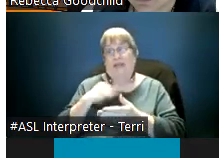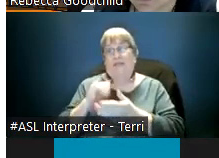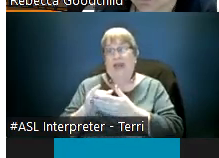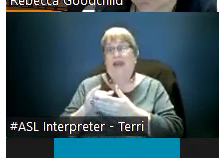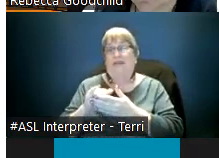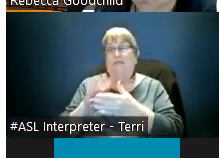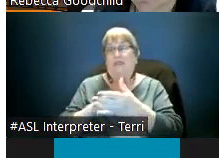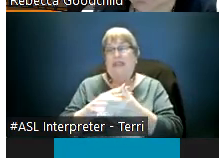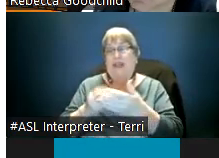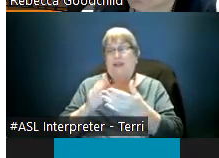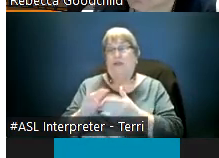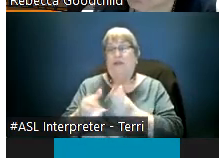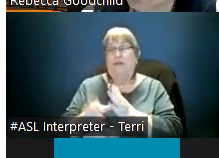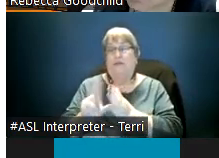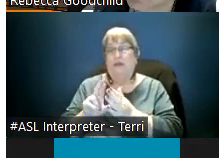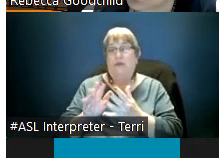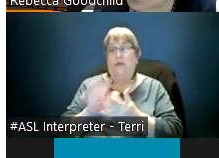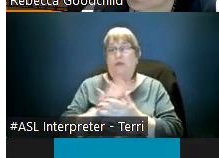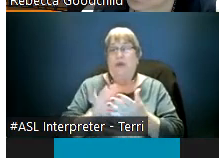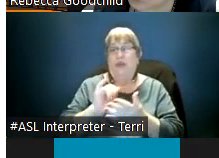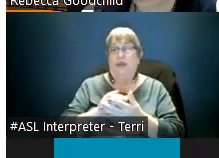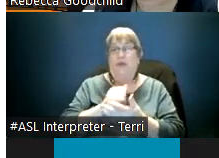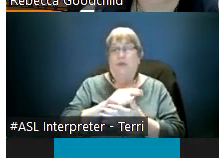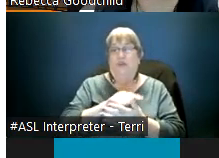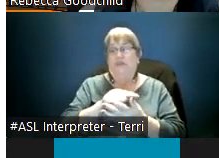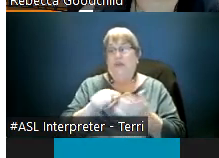those 3, 4, or 5 types of lectures that you get.